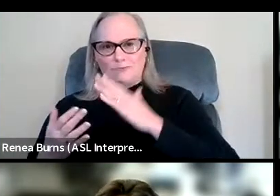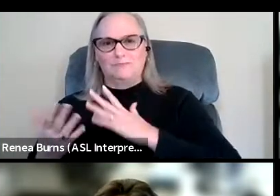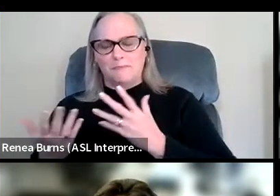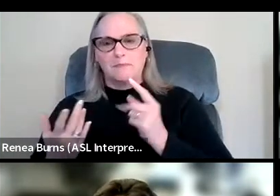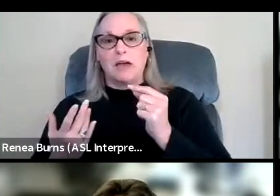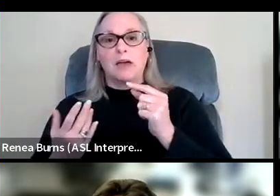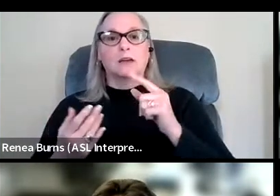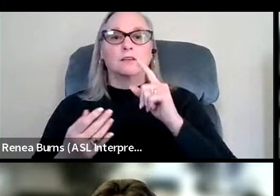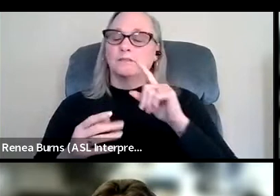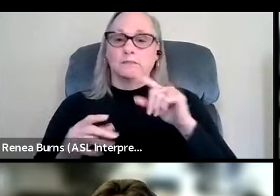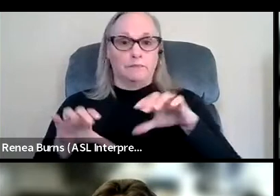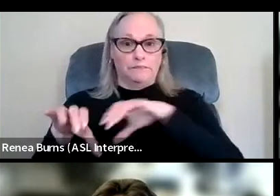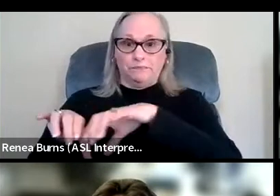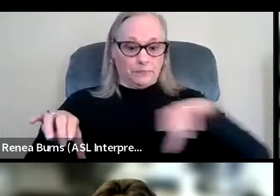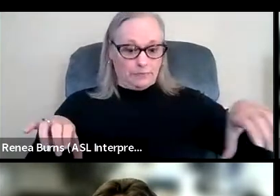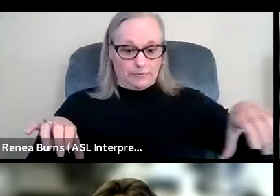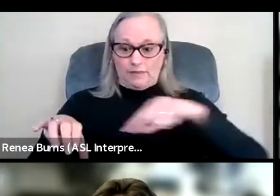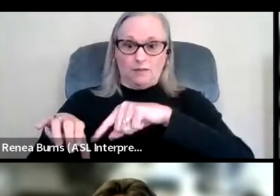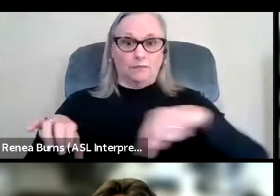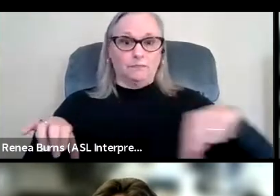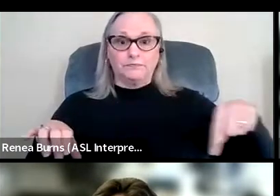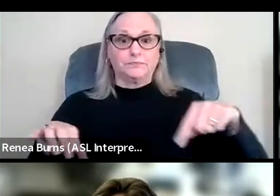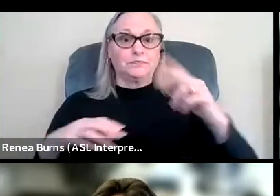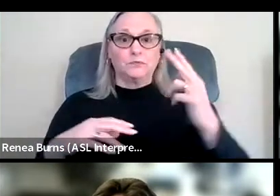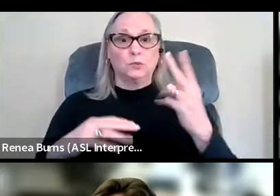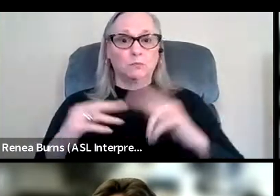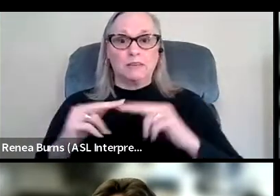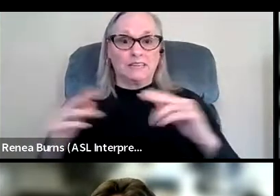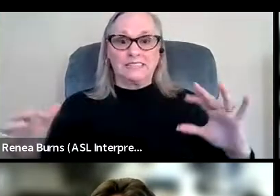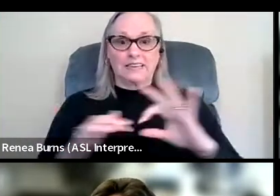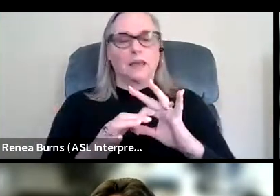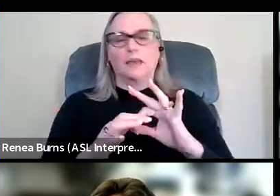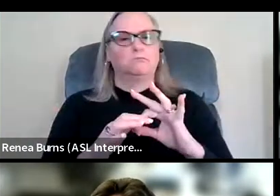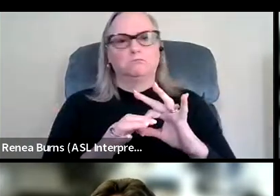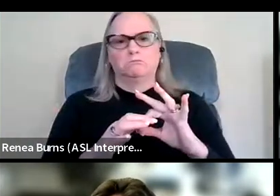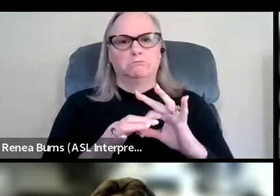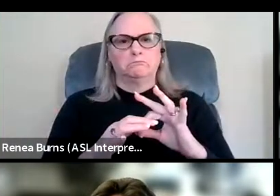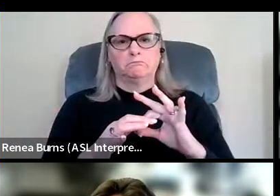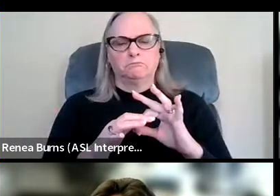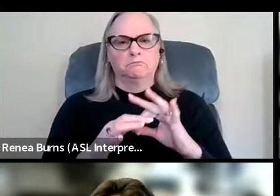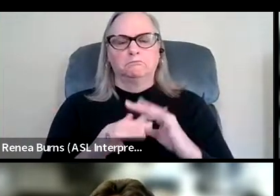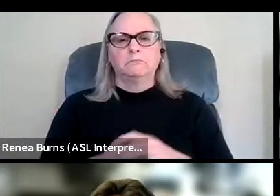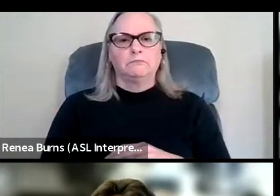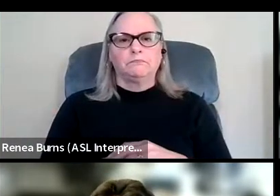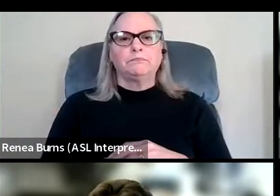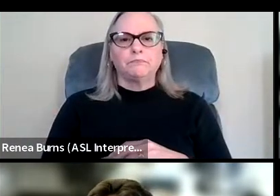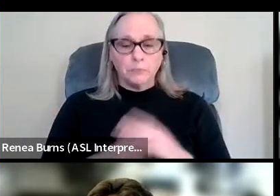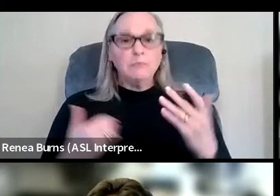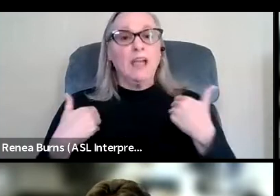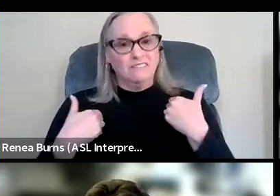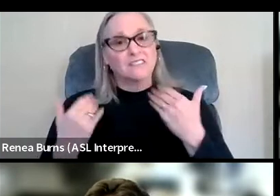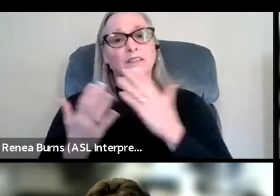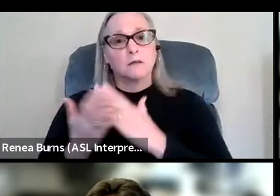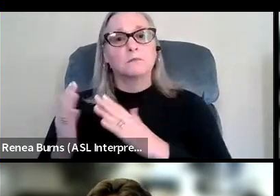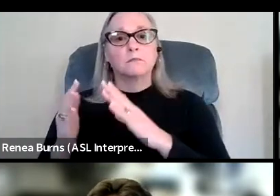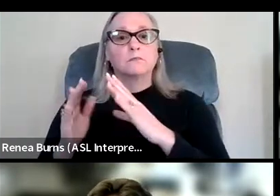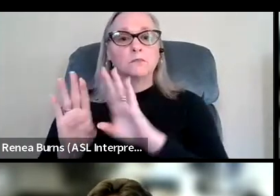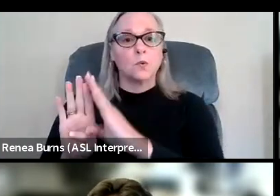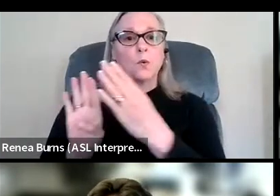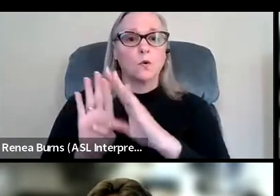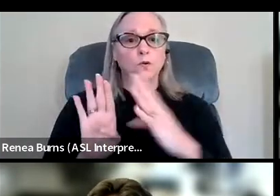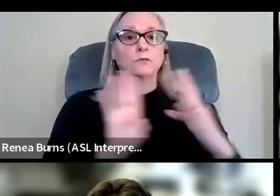a corridor open between the two buildings. There are some doorways that'll be able to lead